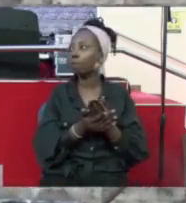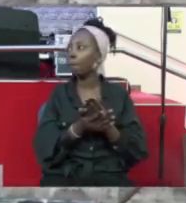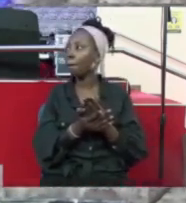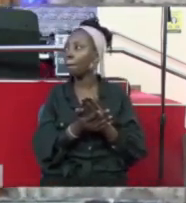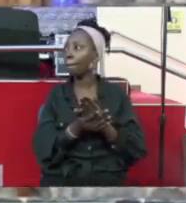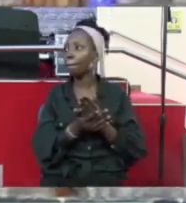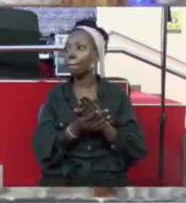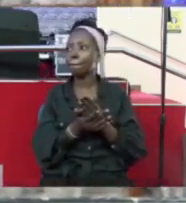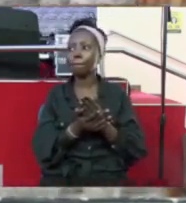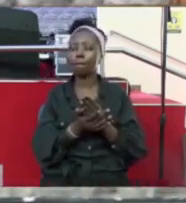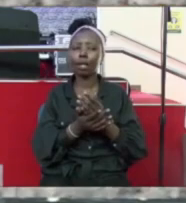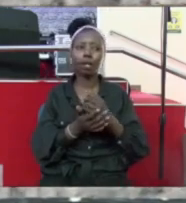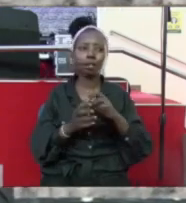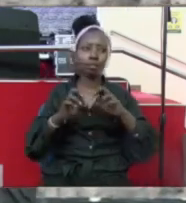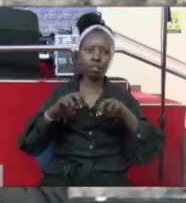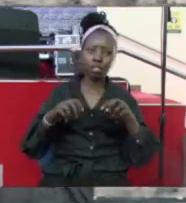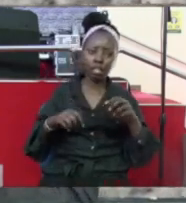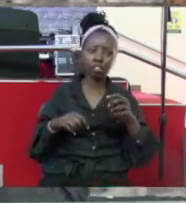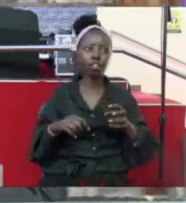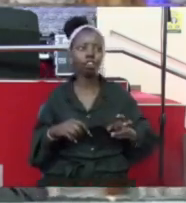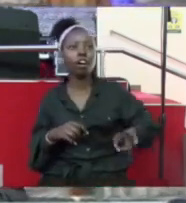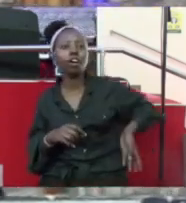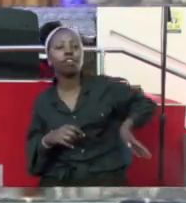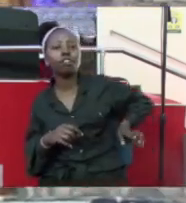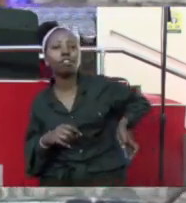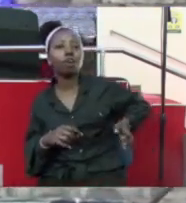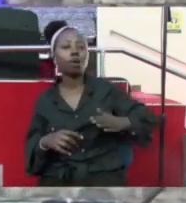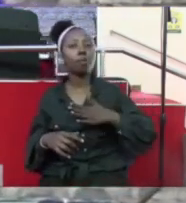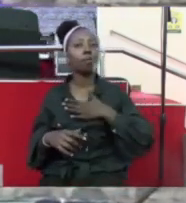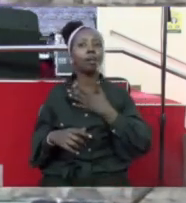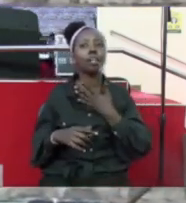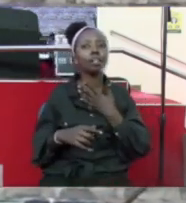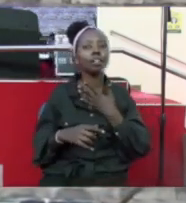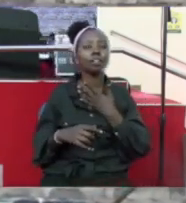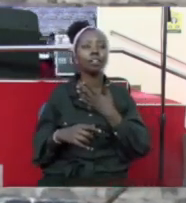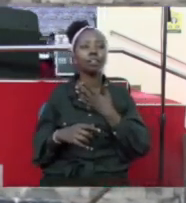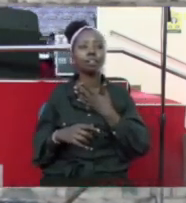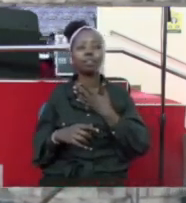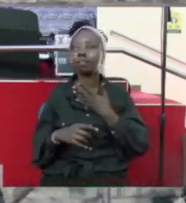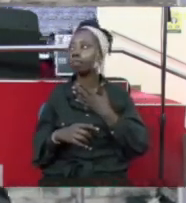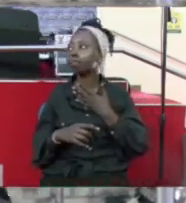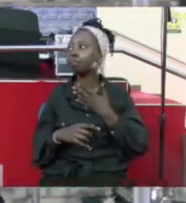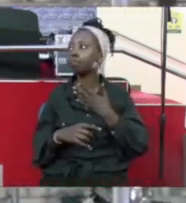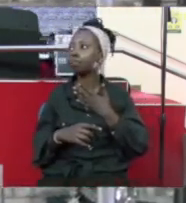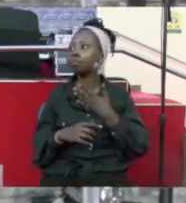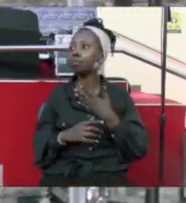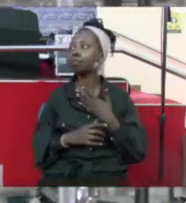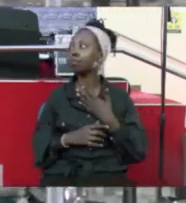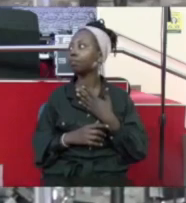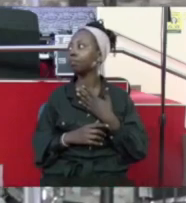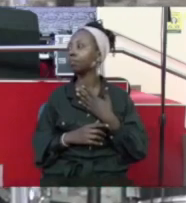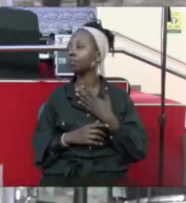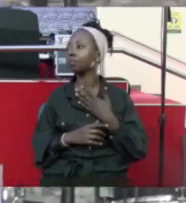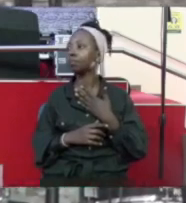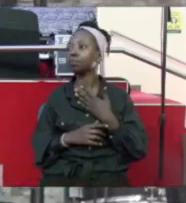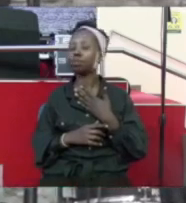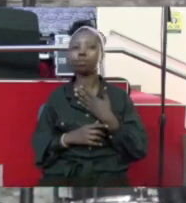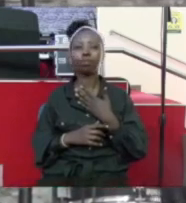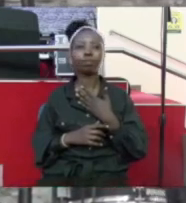And I looked after my flock. And unlike the hired hands who runs away when the wild